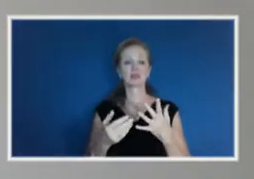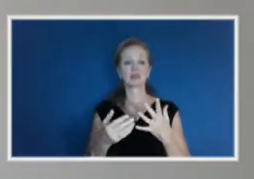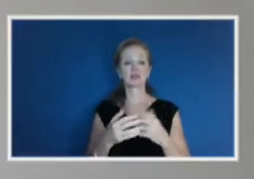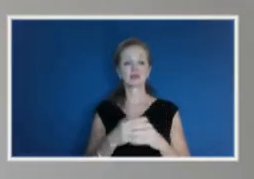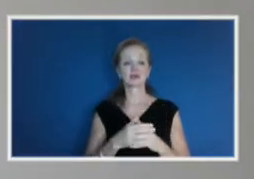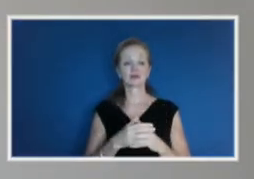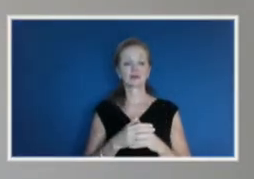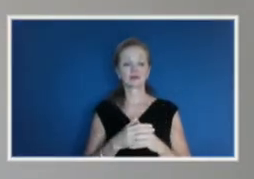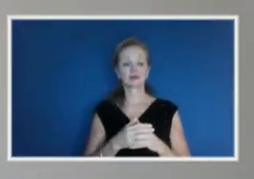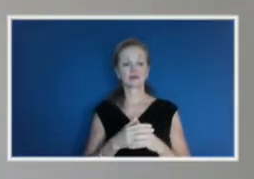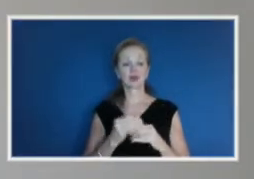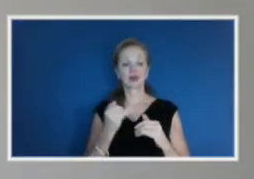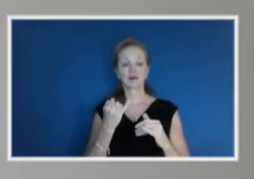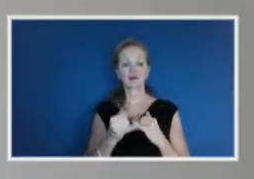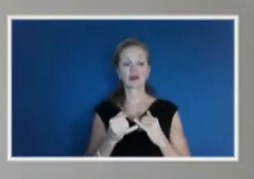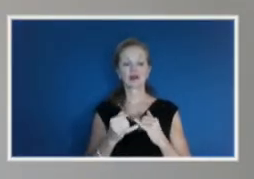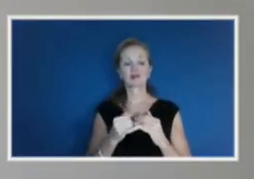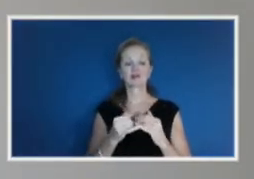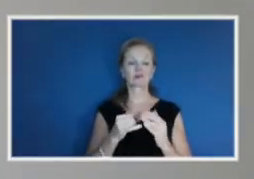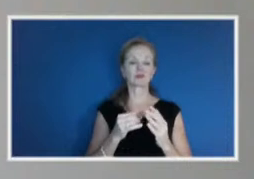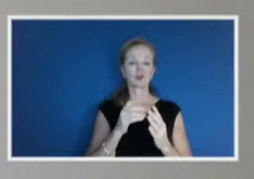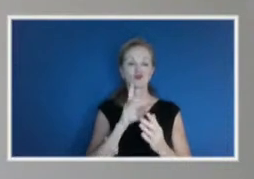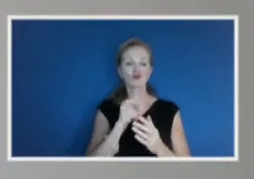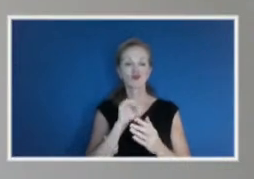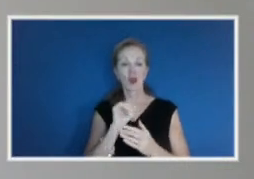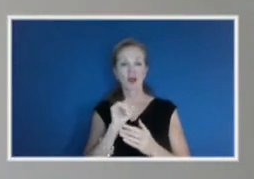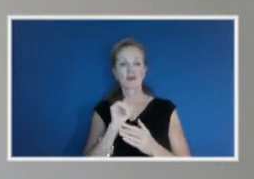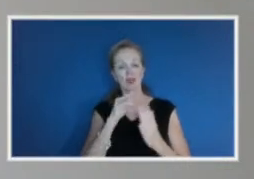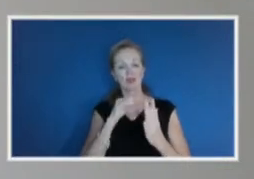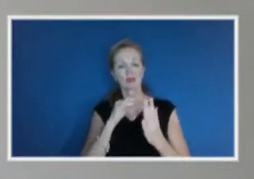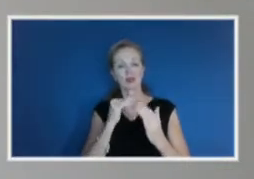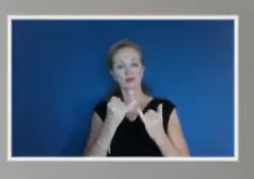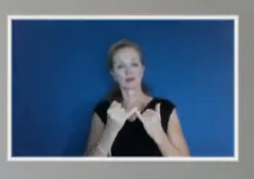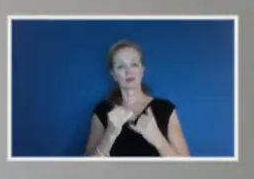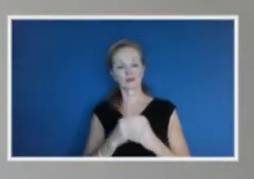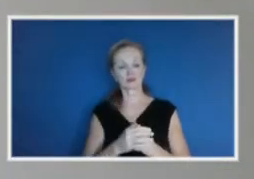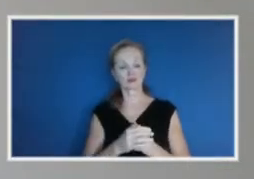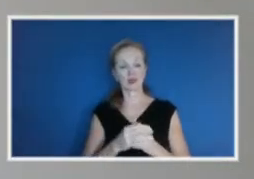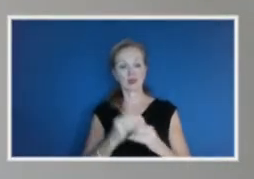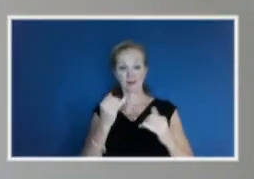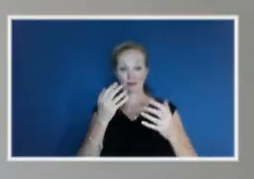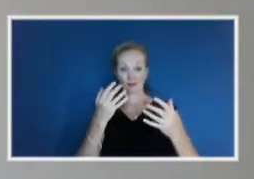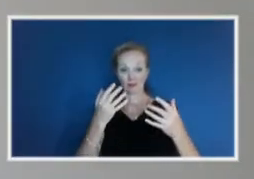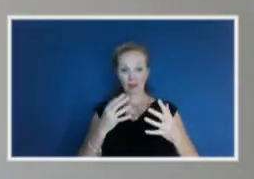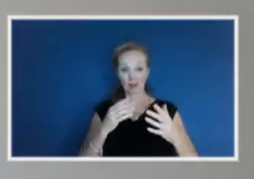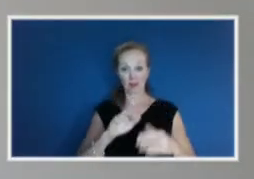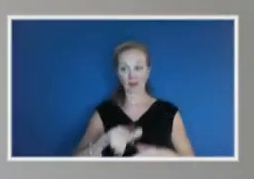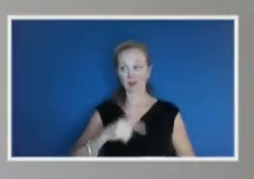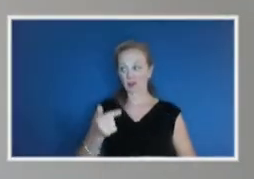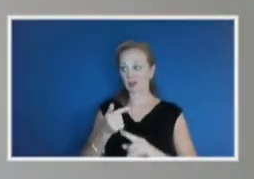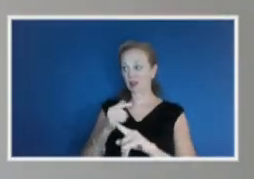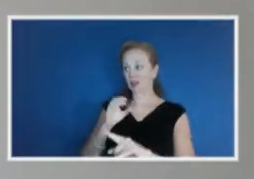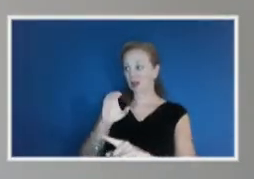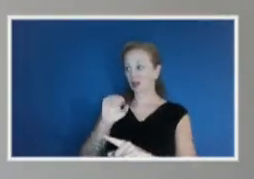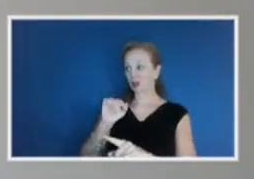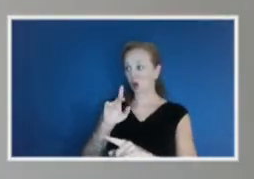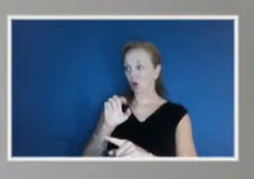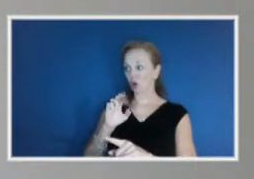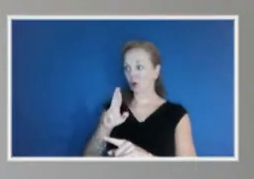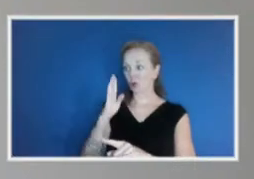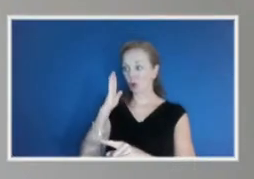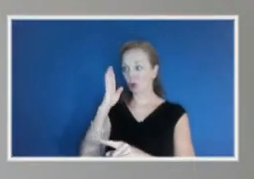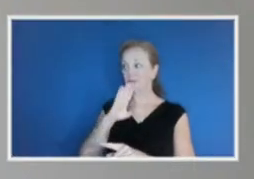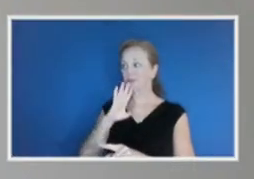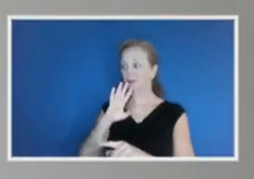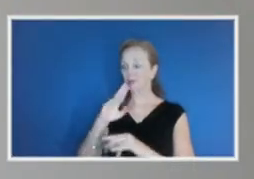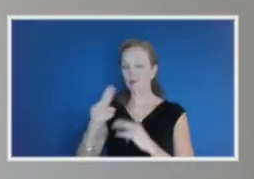the final draft of the study. So after I'm done, I believe Stephen Coker will be speaking for just a few minutes on what the